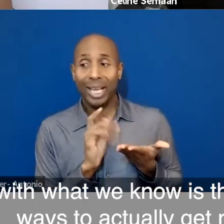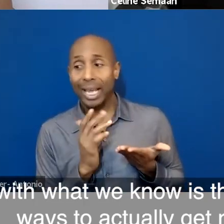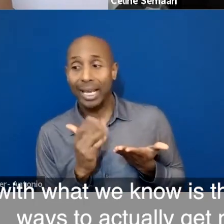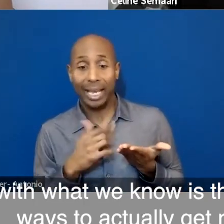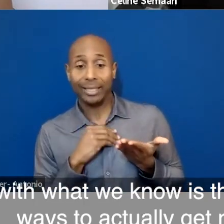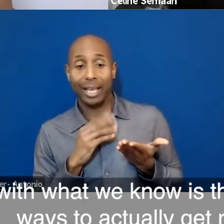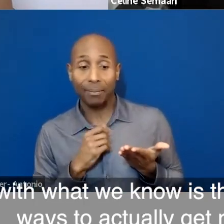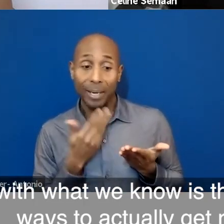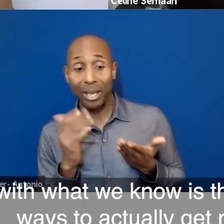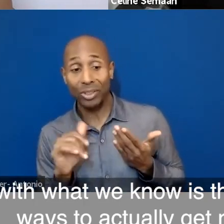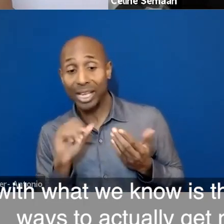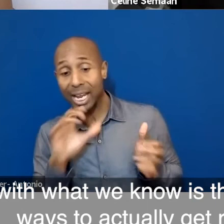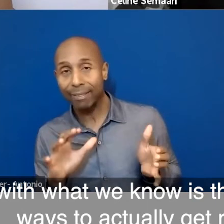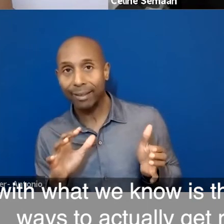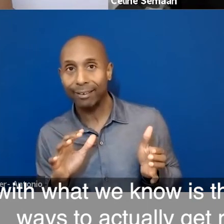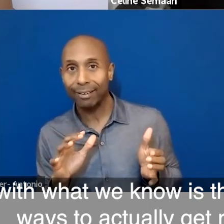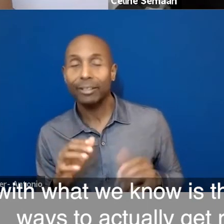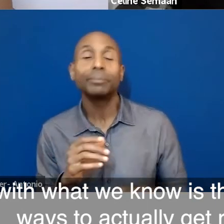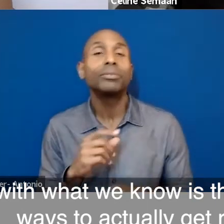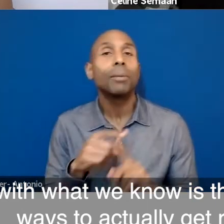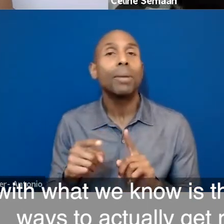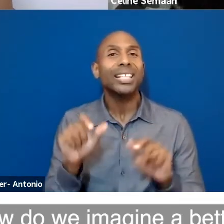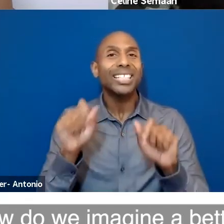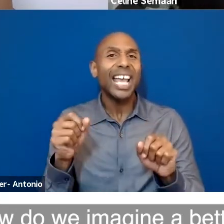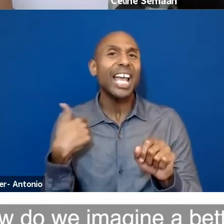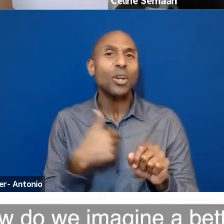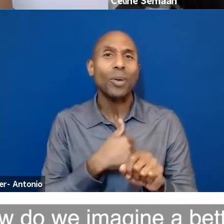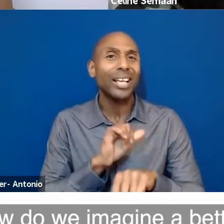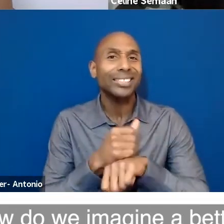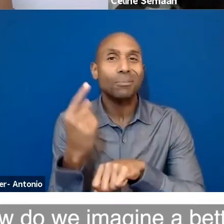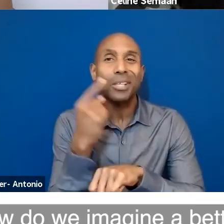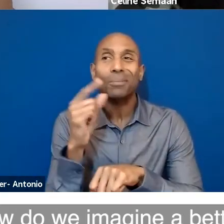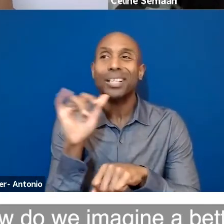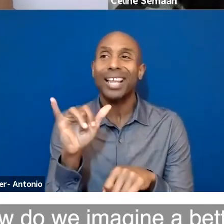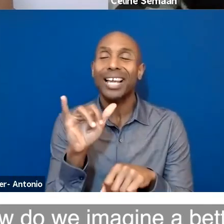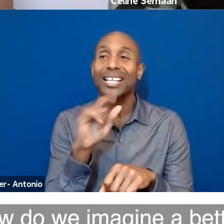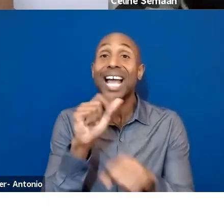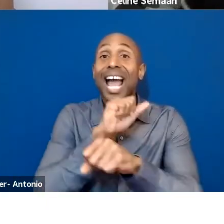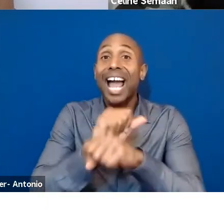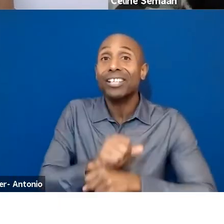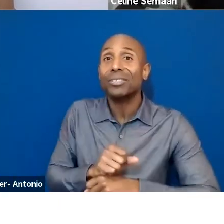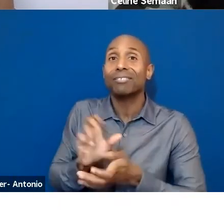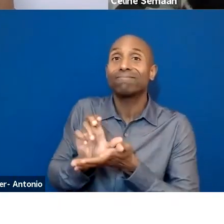know, are there ways to actually get reparations? How do we imagine a better path